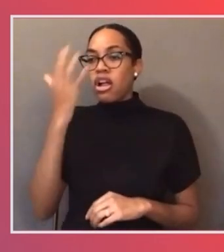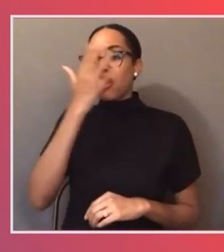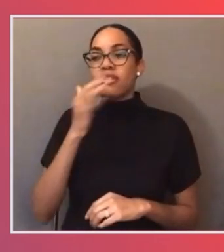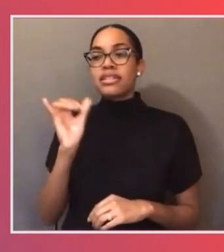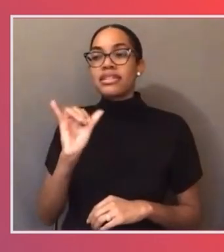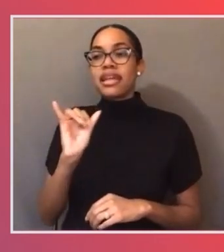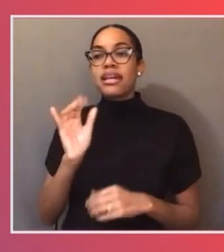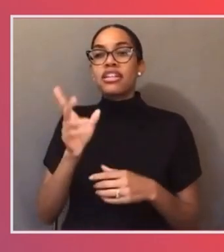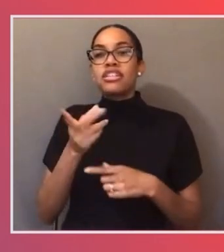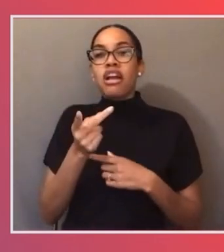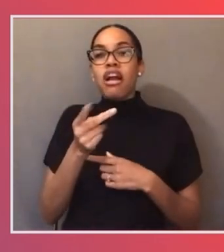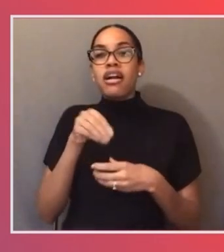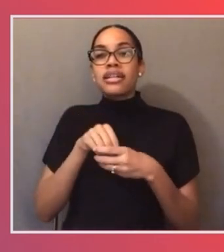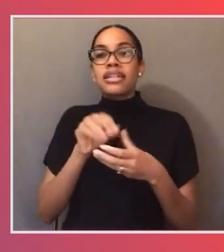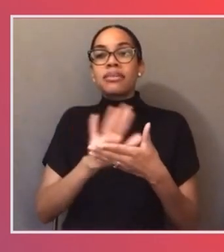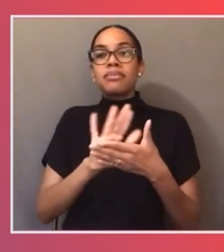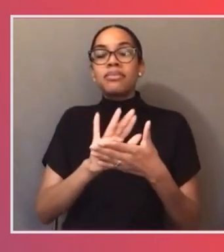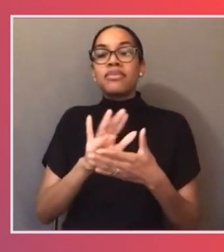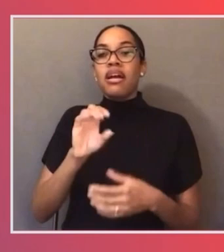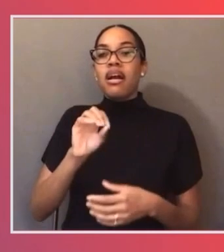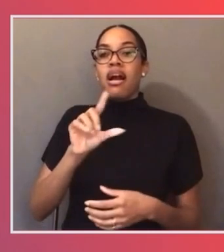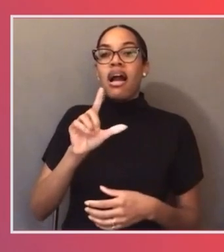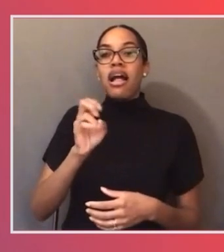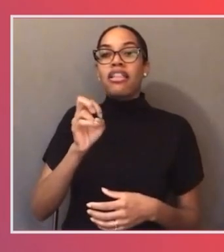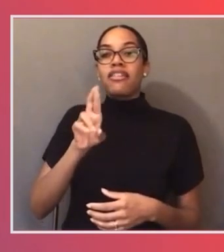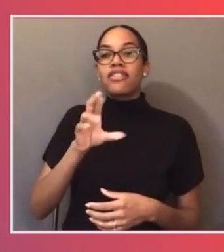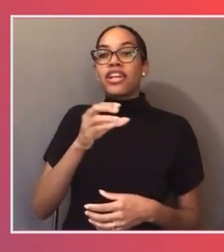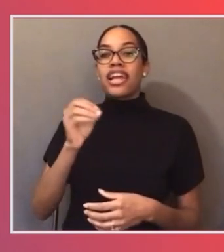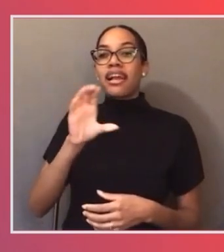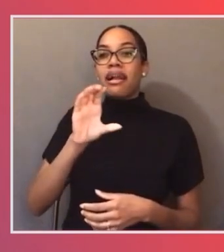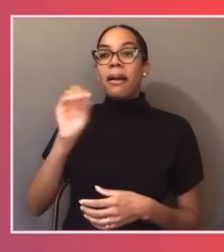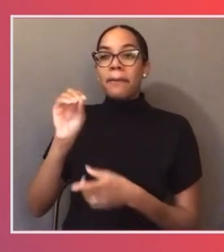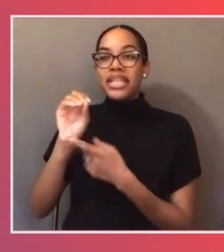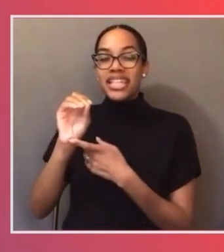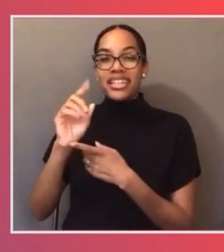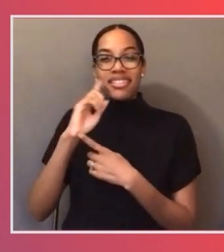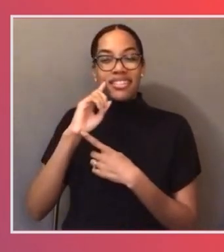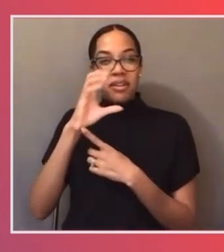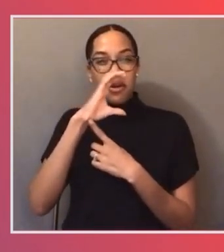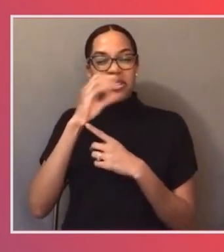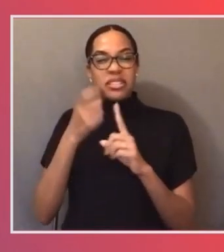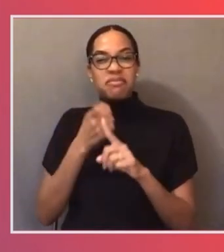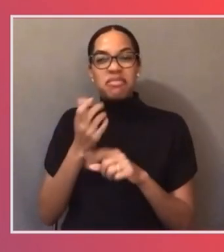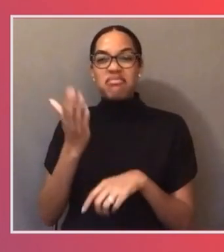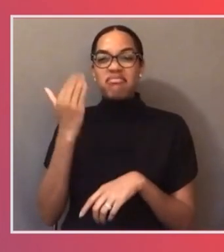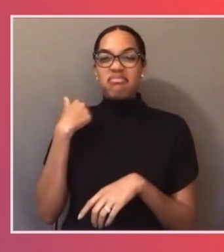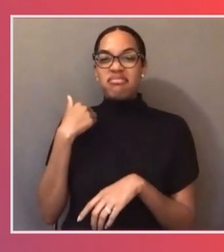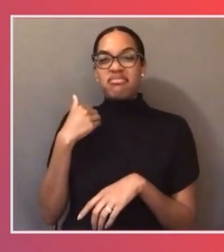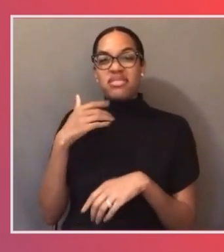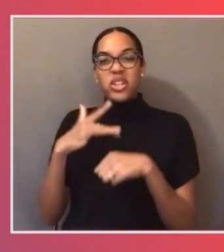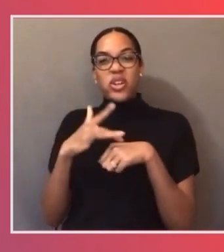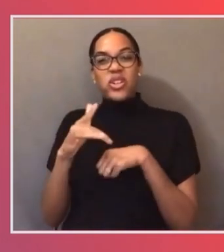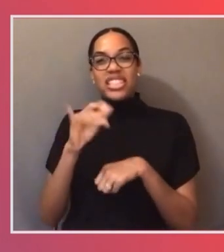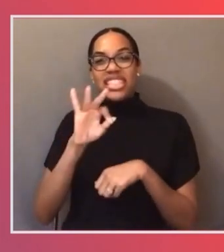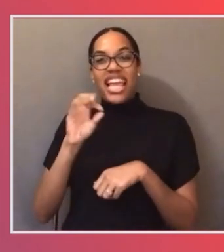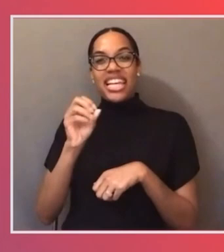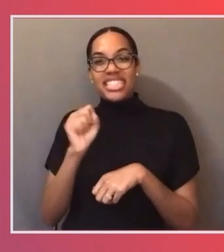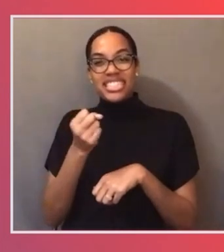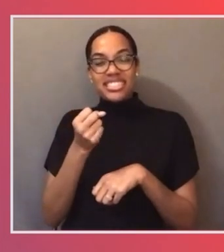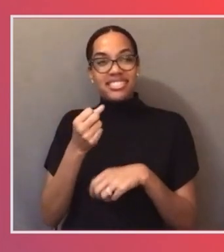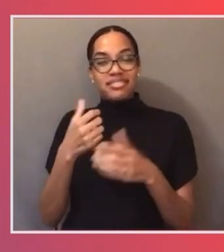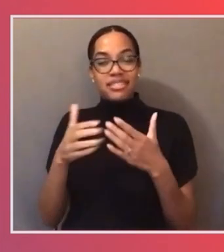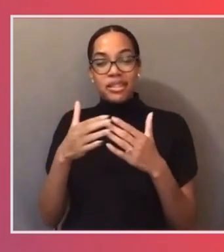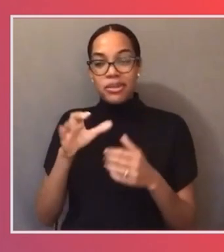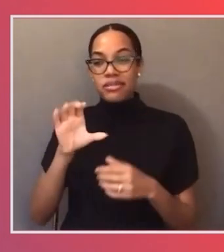It's an animated film from the, I think, early 90s, maybe late 80s. But there was a character who's, you know, the artful Dodger, and he looked